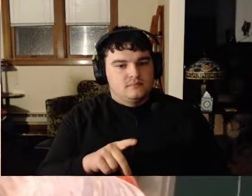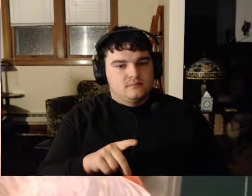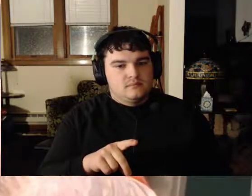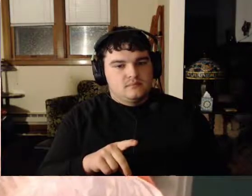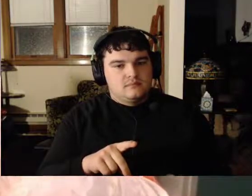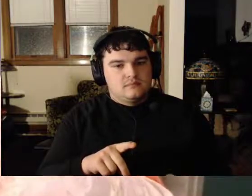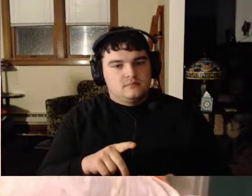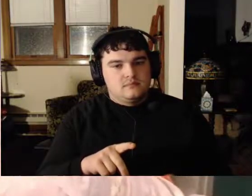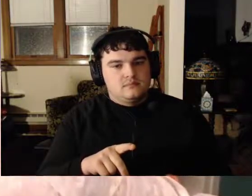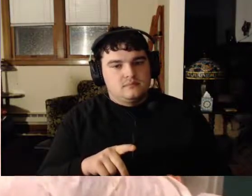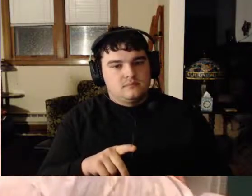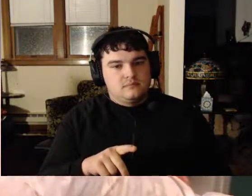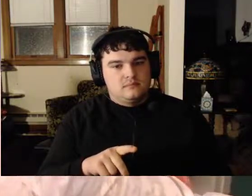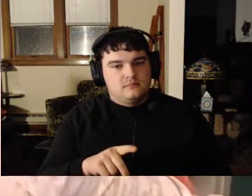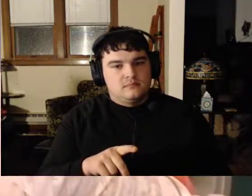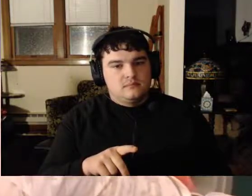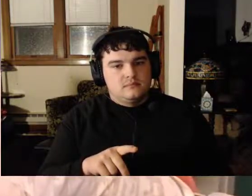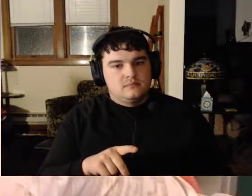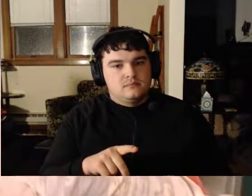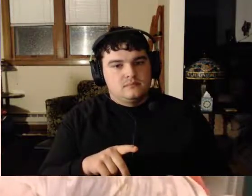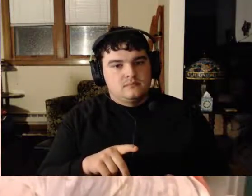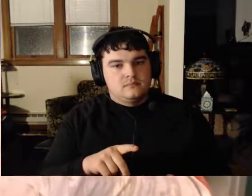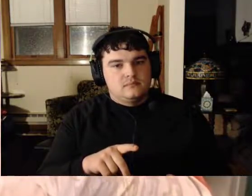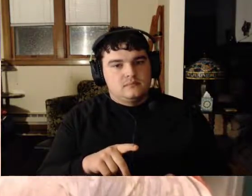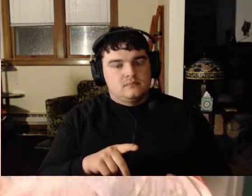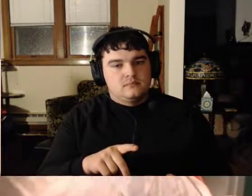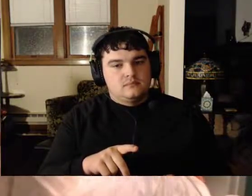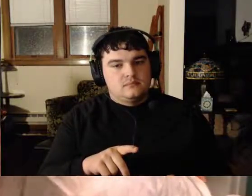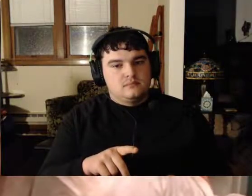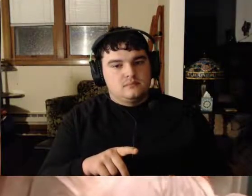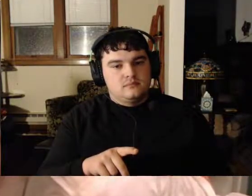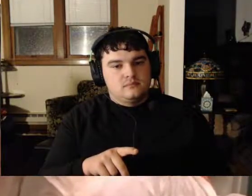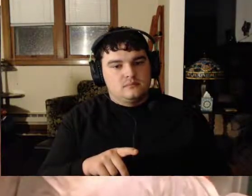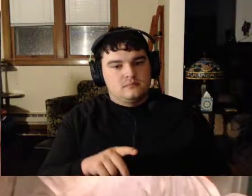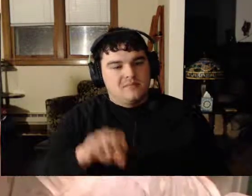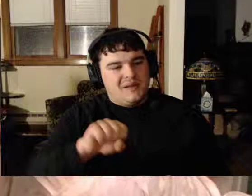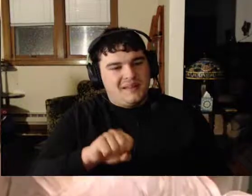I make a D. S-H-O-U-L-D. I spelled it wrong.